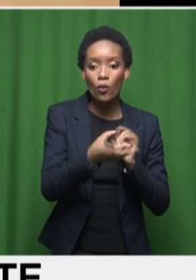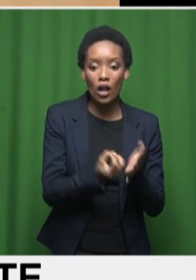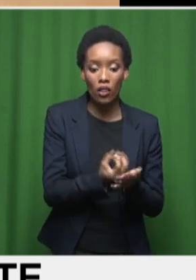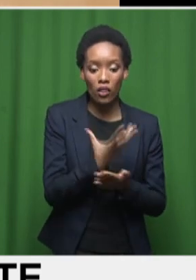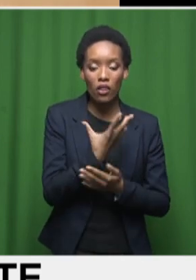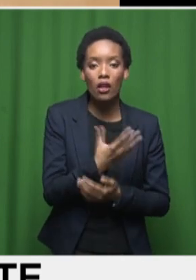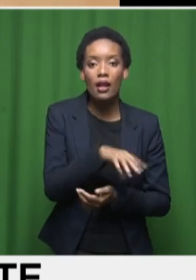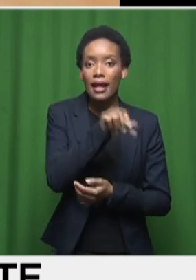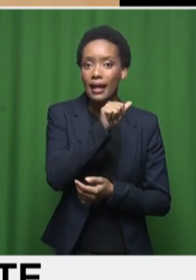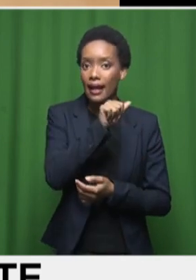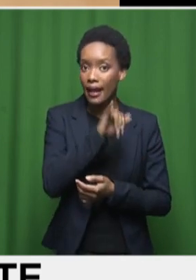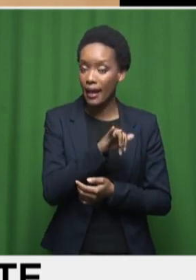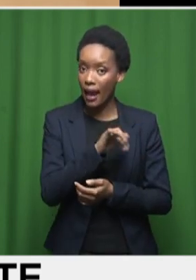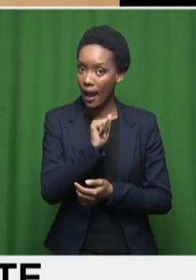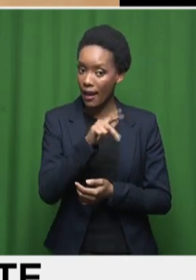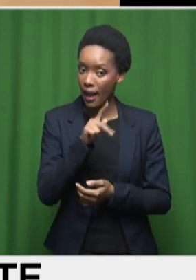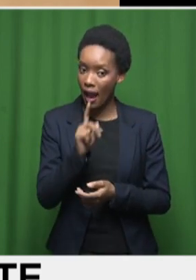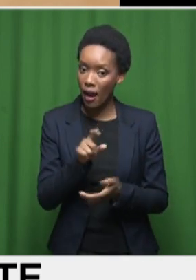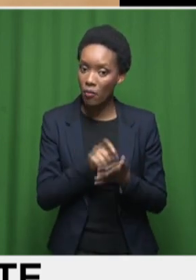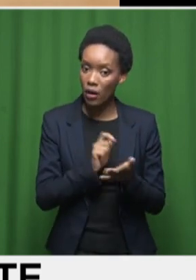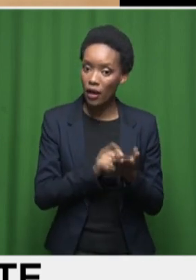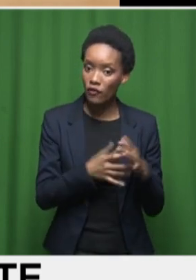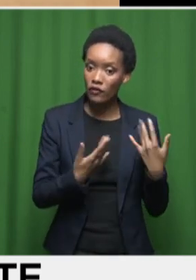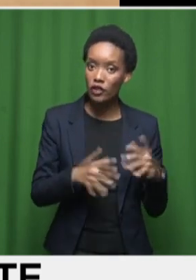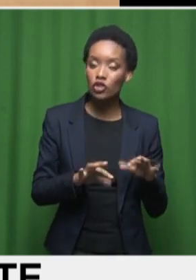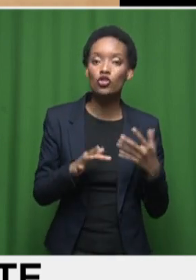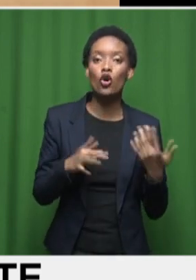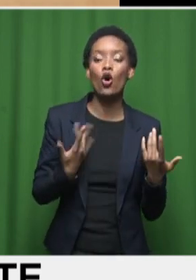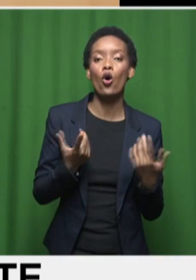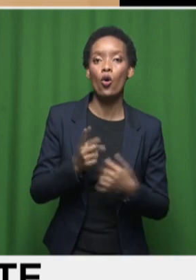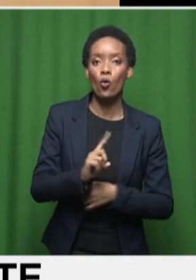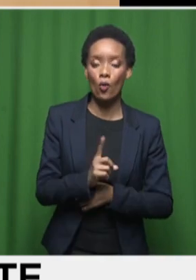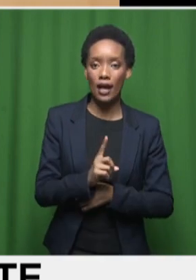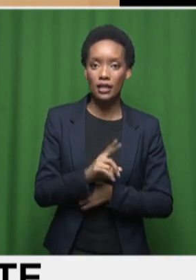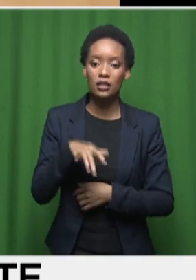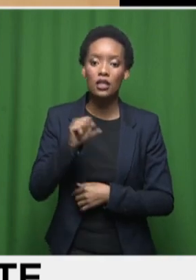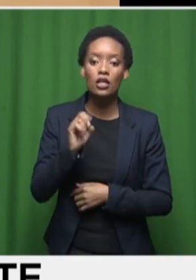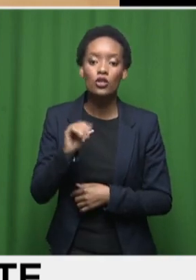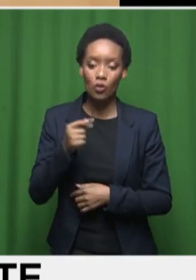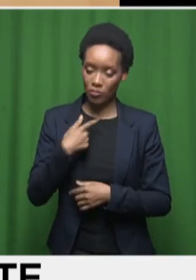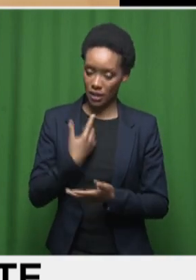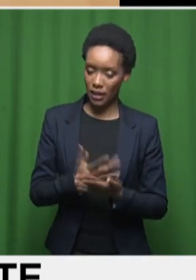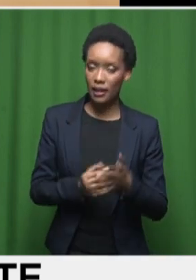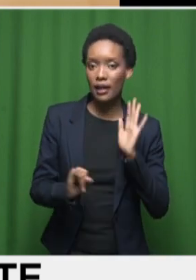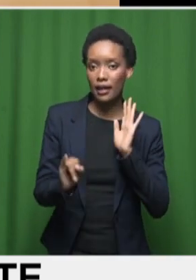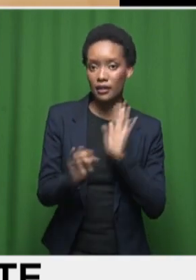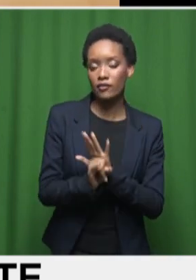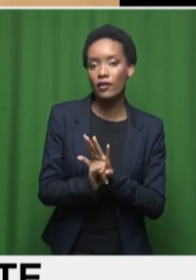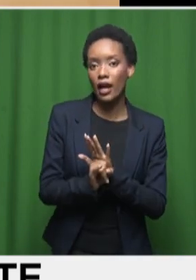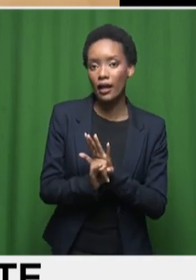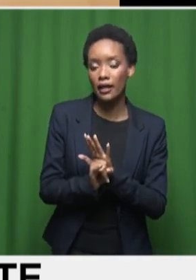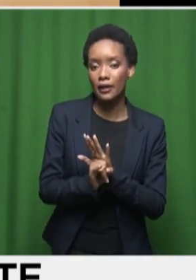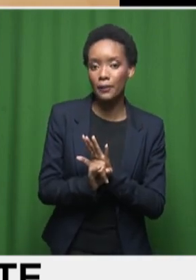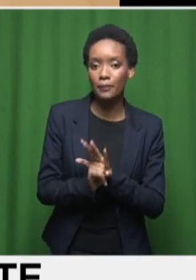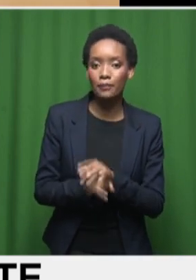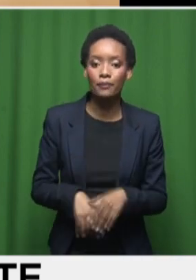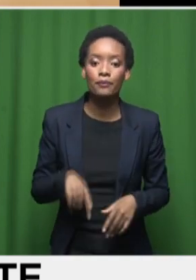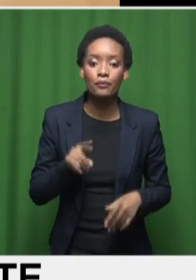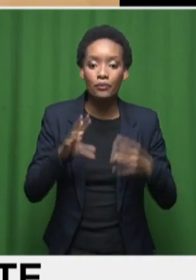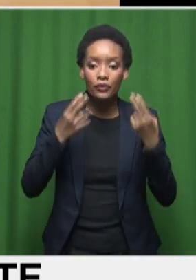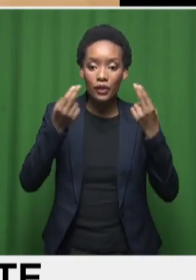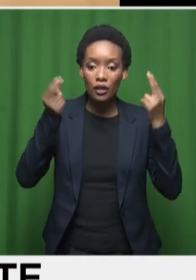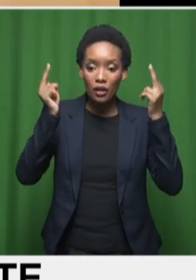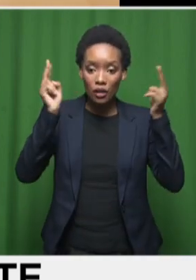AI application, right? And so that is one way of detecting it. And then we use Turnitin in the university here